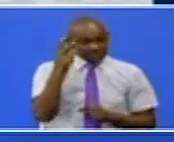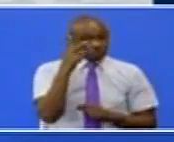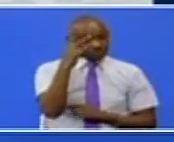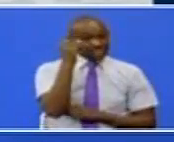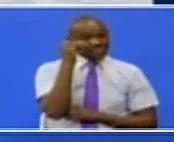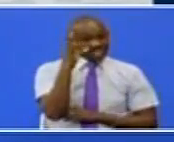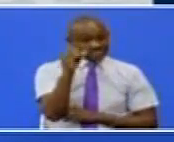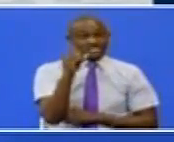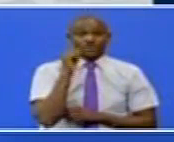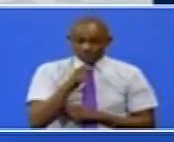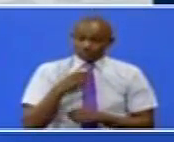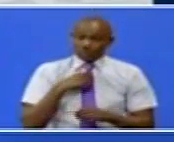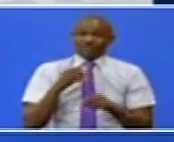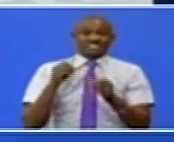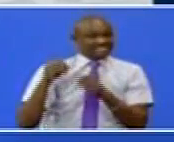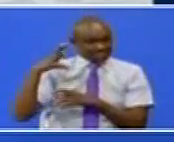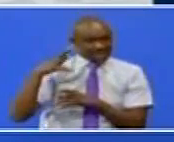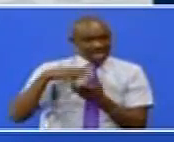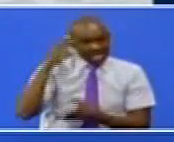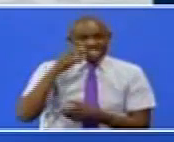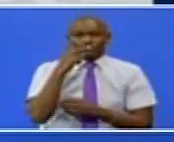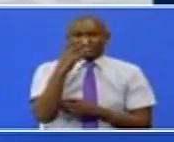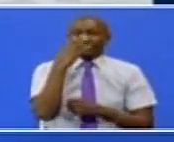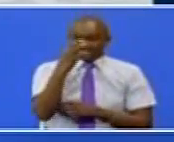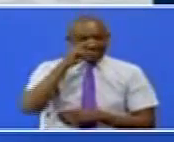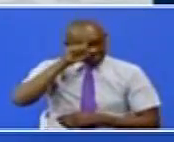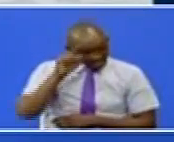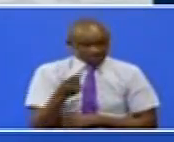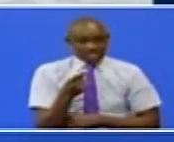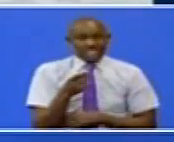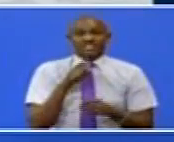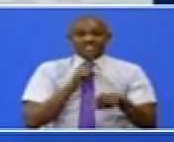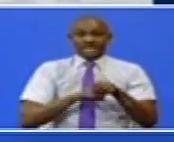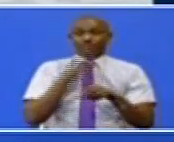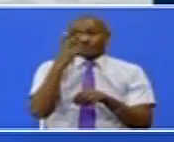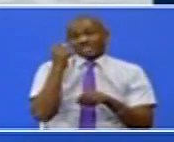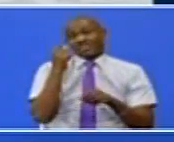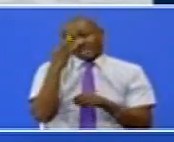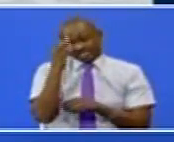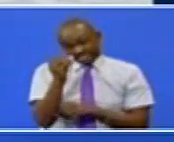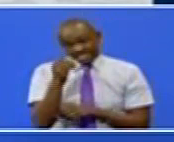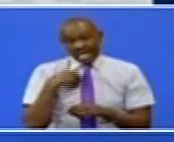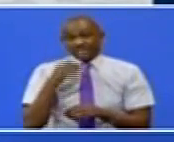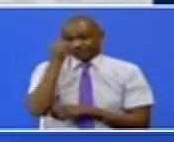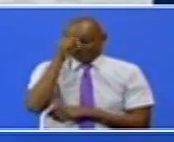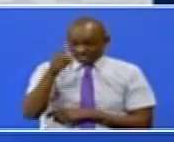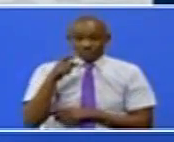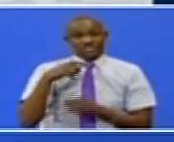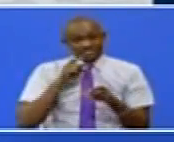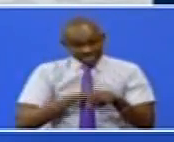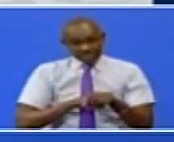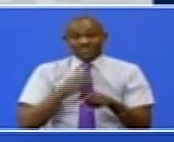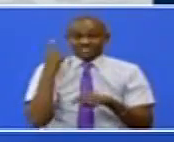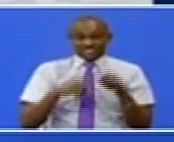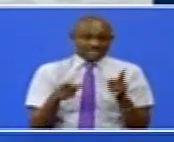goal of increasing generation capacity to 23,000 megawatts by 2030 and 5,000 megawatts by